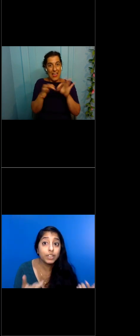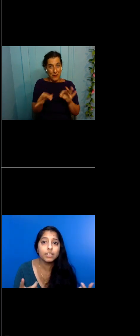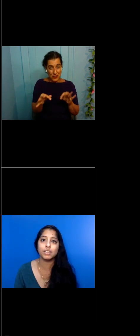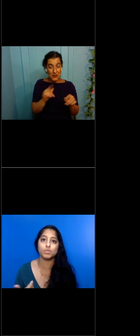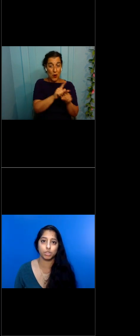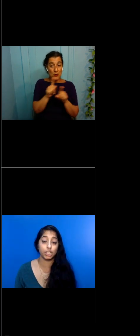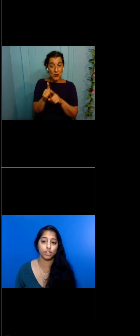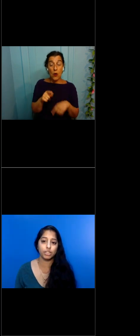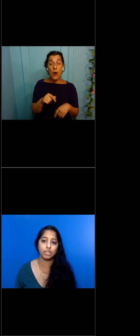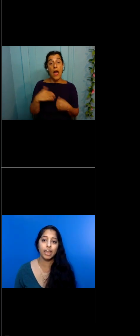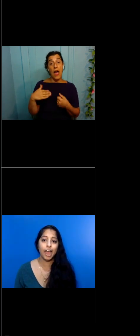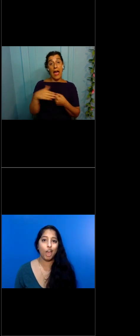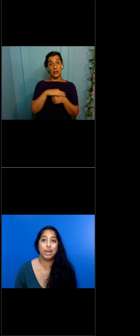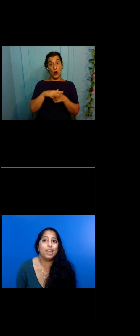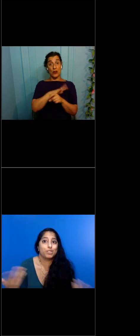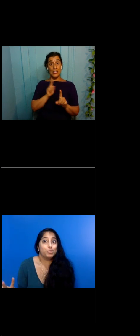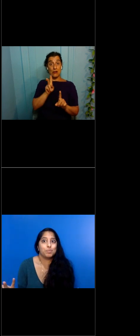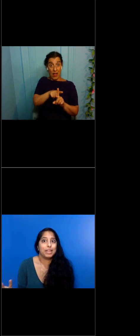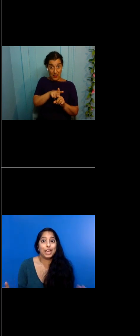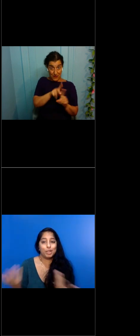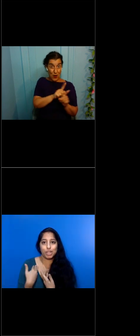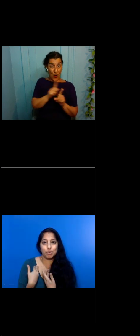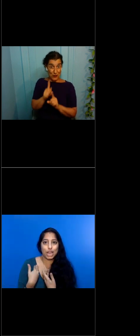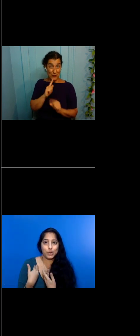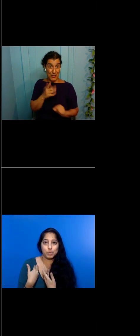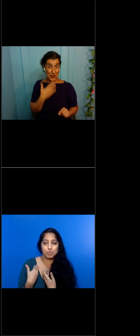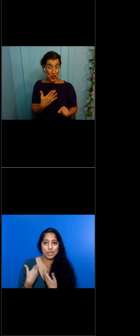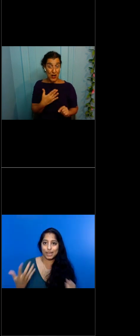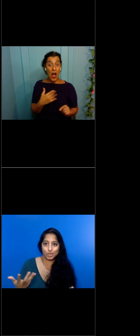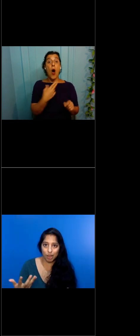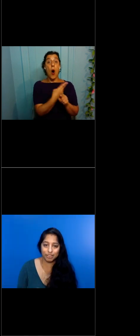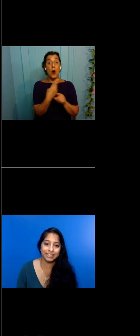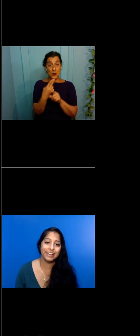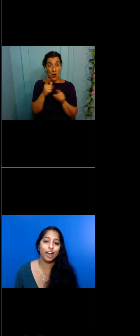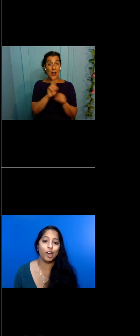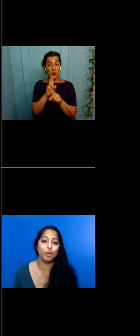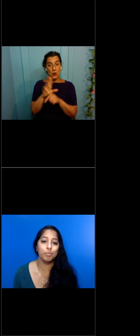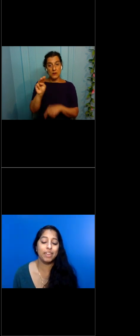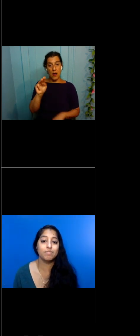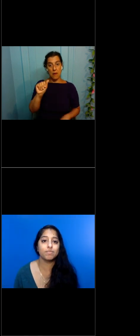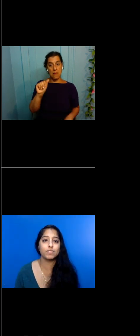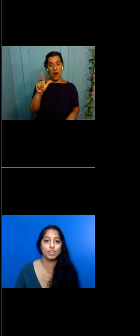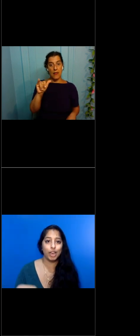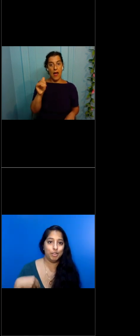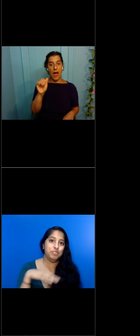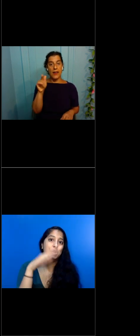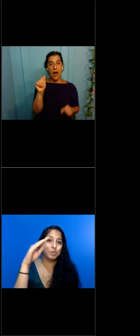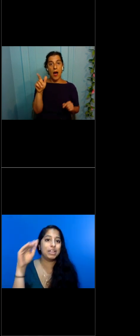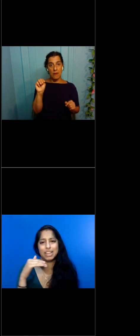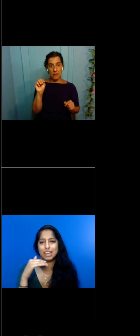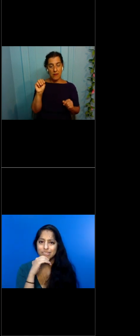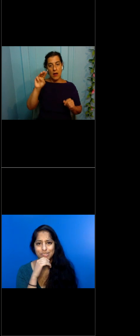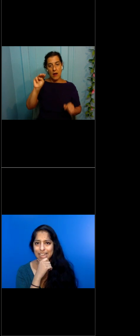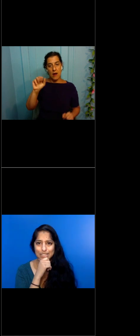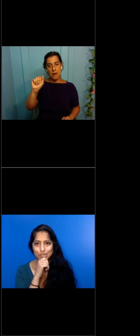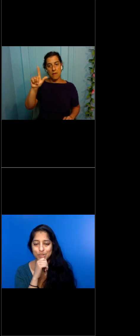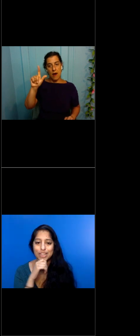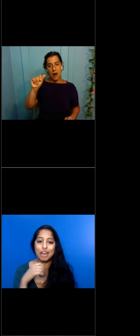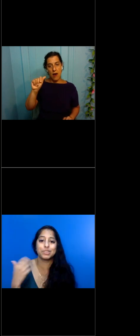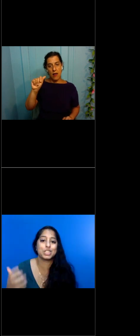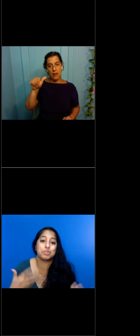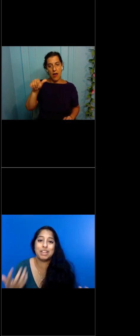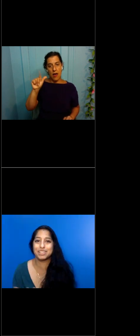locally relevant is really good. And I also use Malayalam, the language I grew up speaking as well. You know, you might be like, oh,